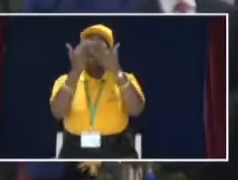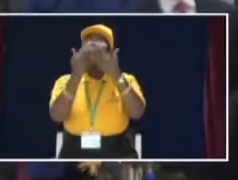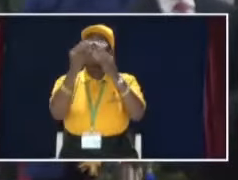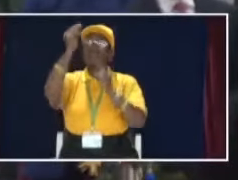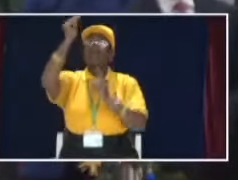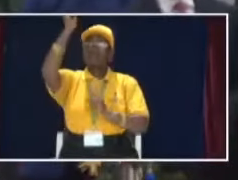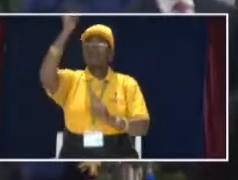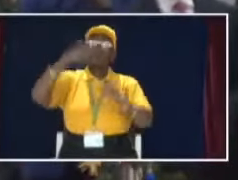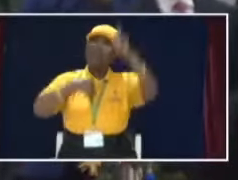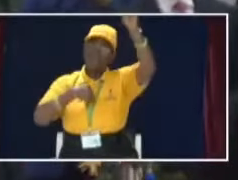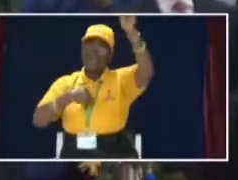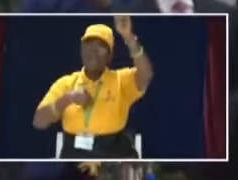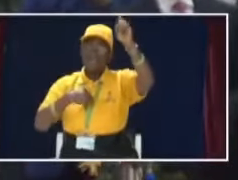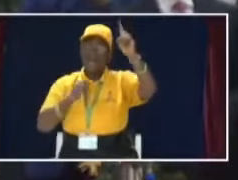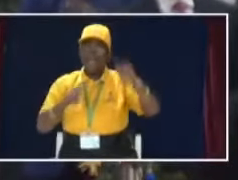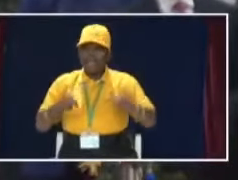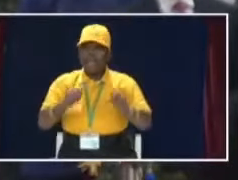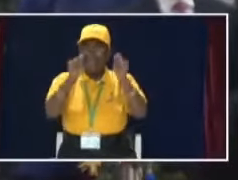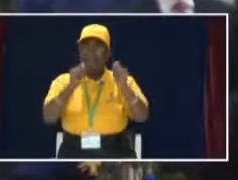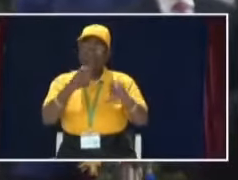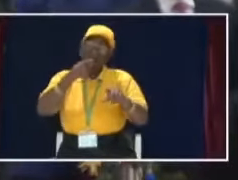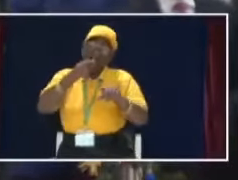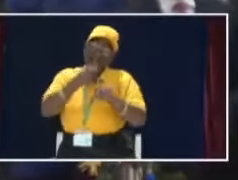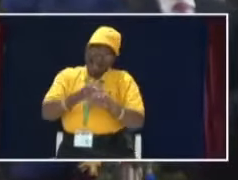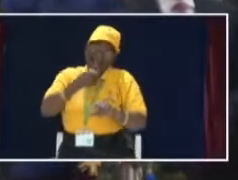I tried hard.